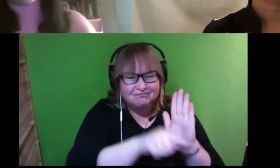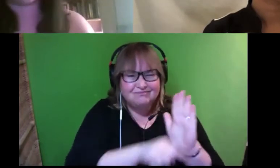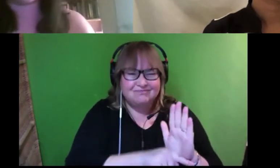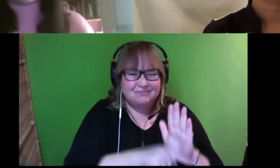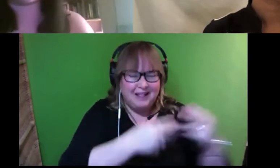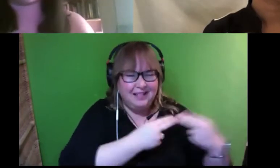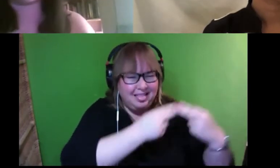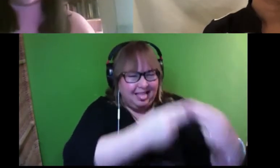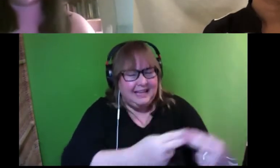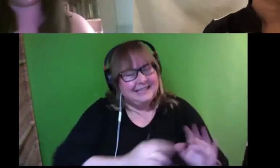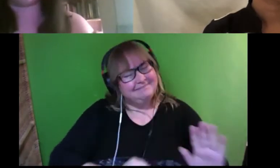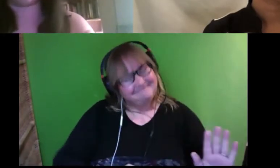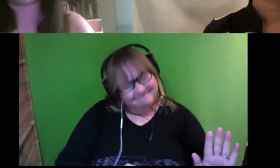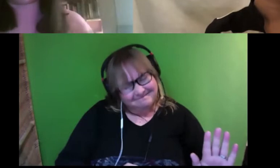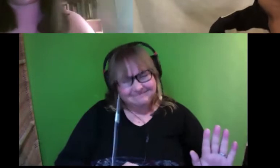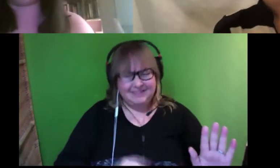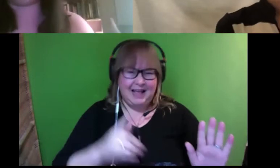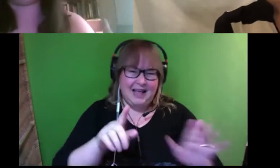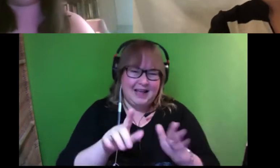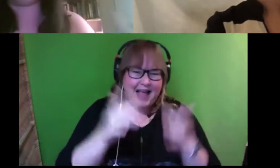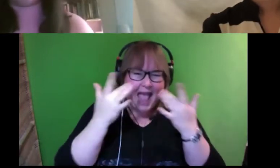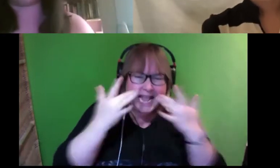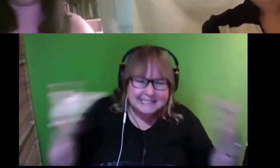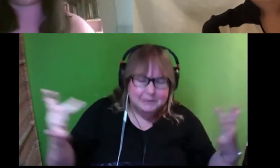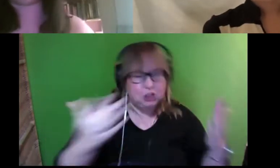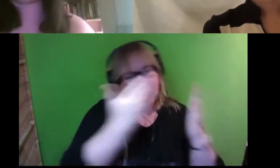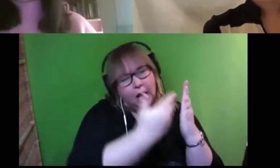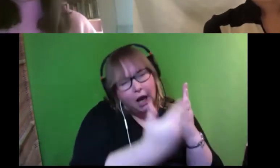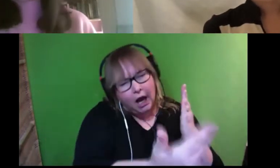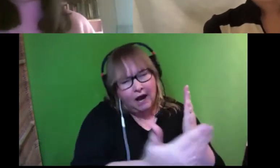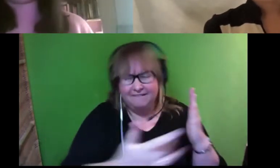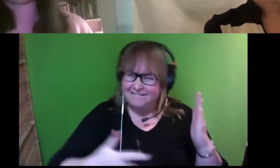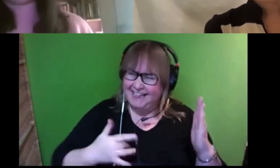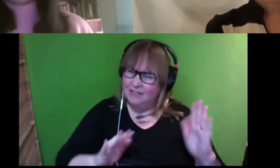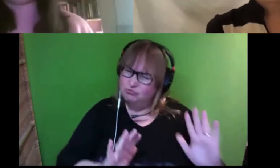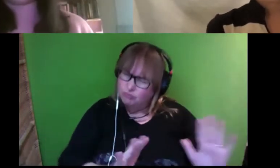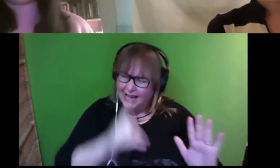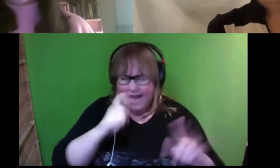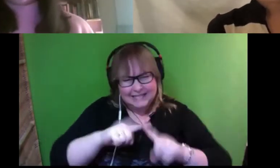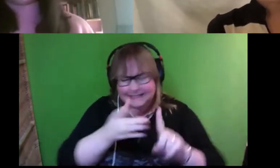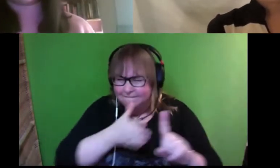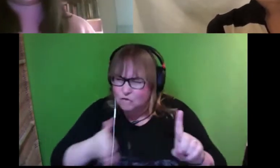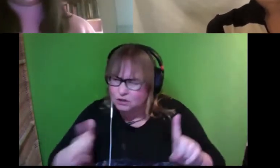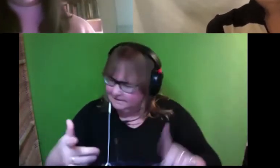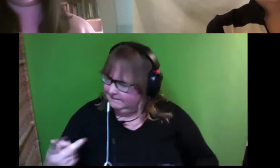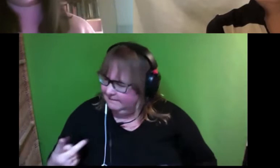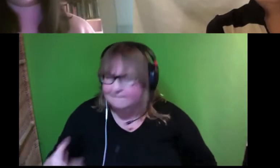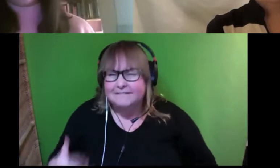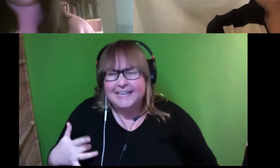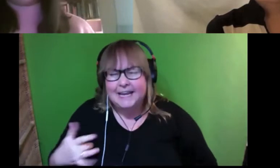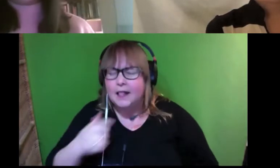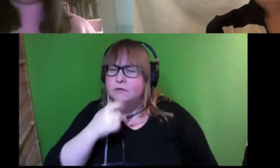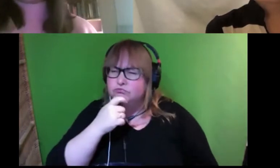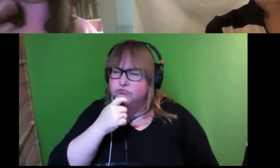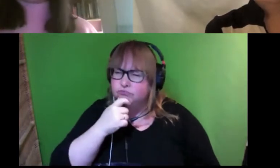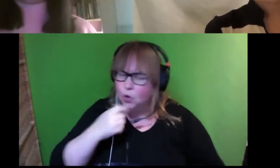not necessarily just as exhibition making, but something bigger than that. And yeah, and so we've really been there